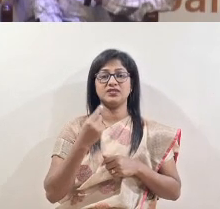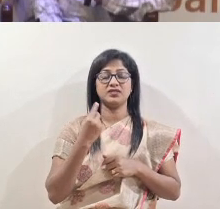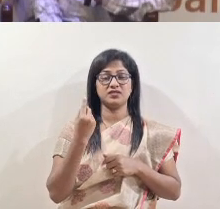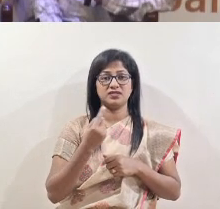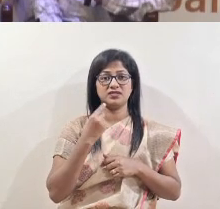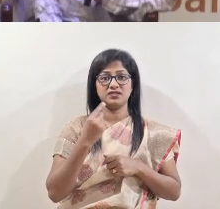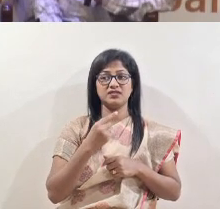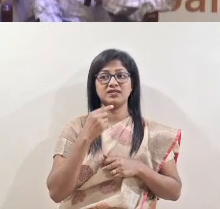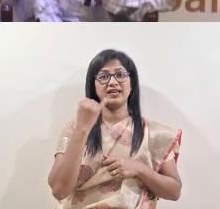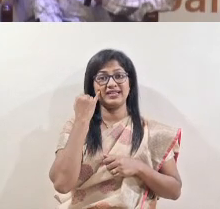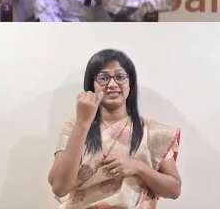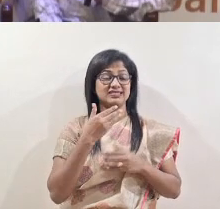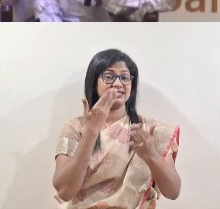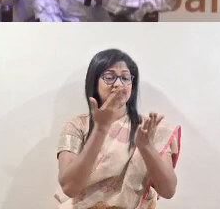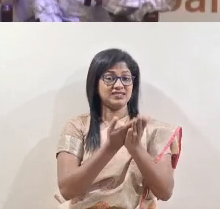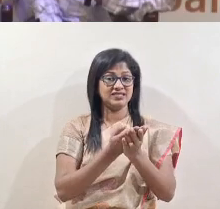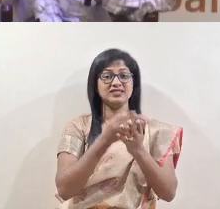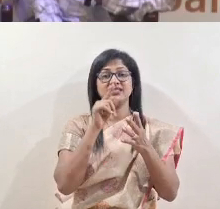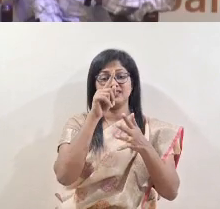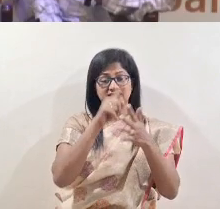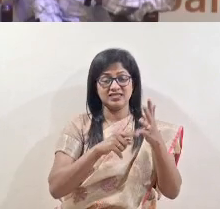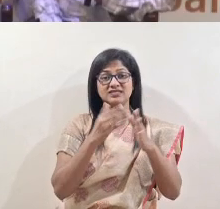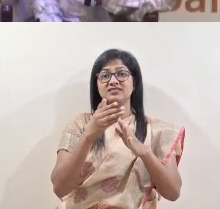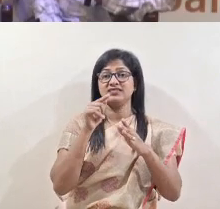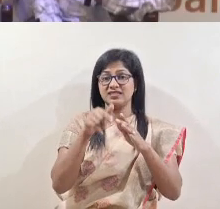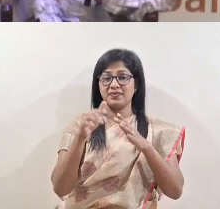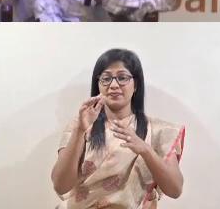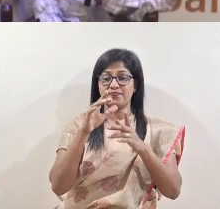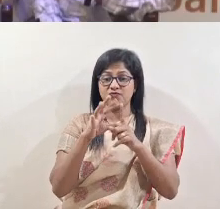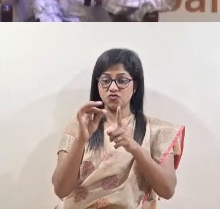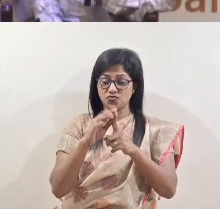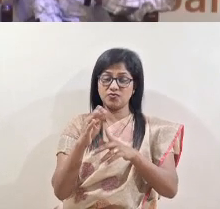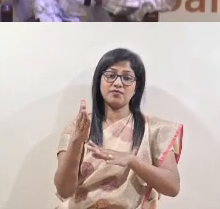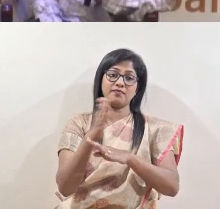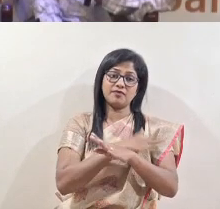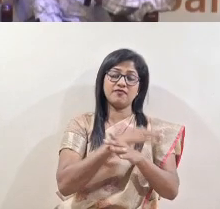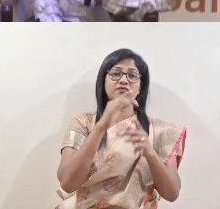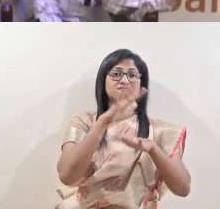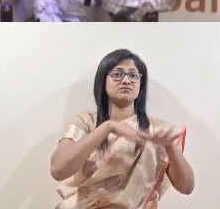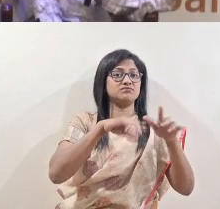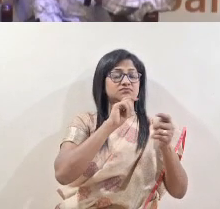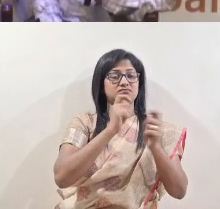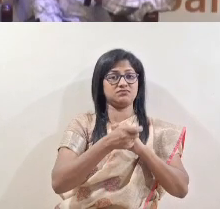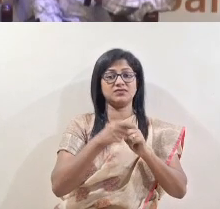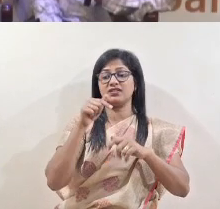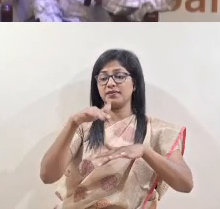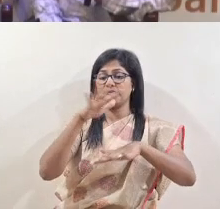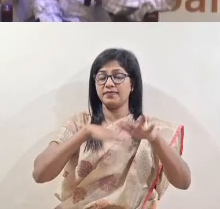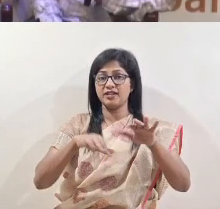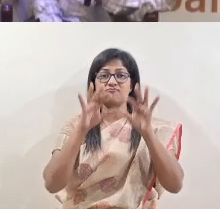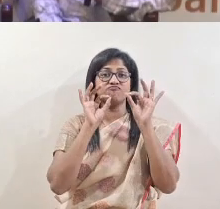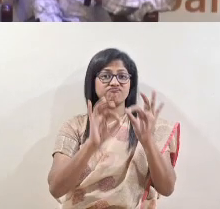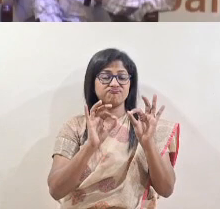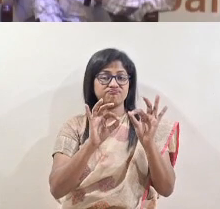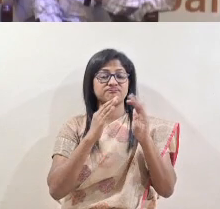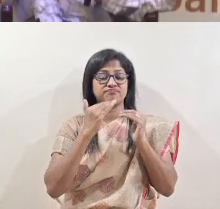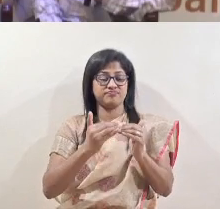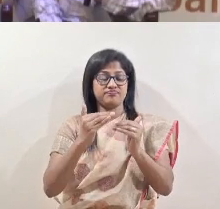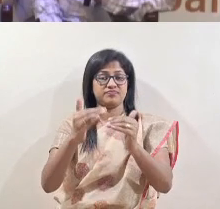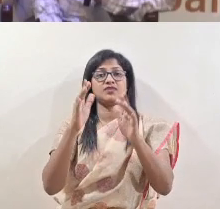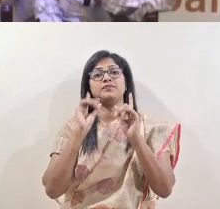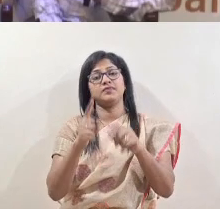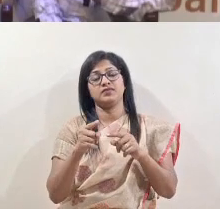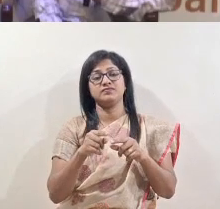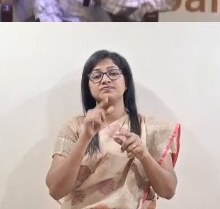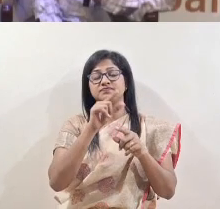that, these things have to be done prior to the implementation. The planning has to be appropriate. So this is